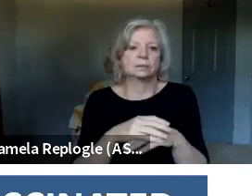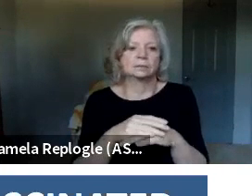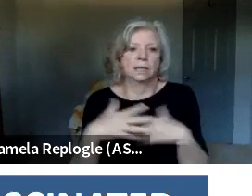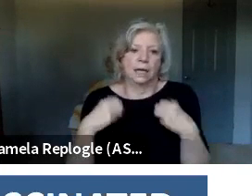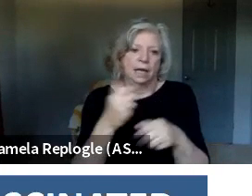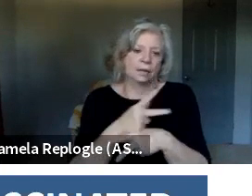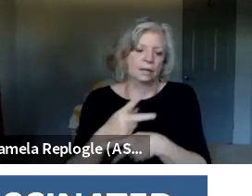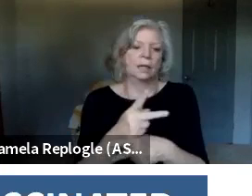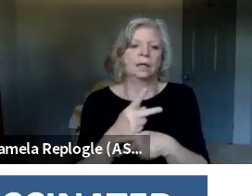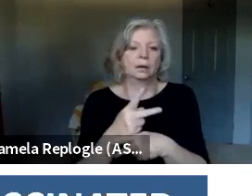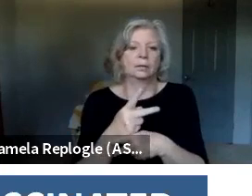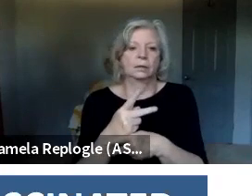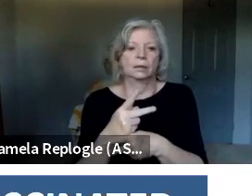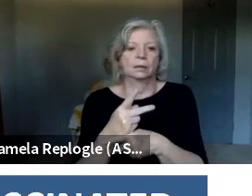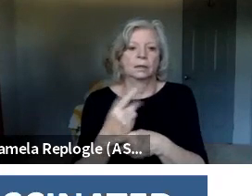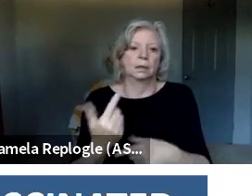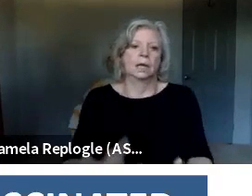care facilities,